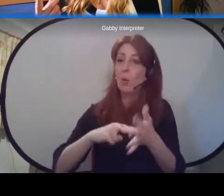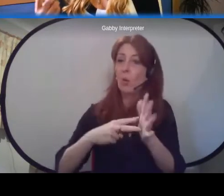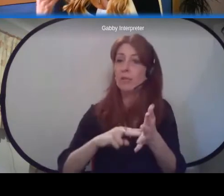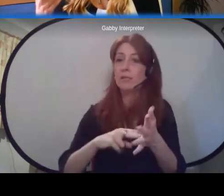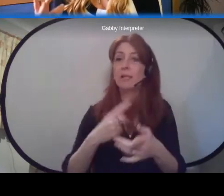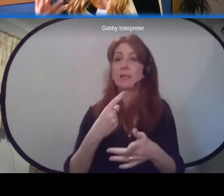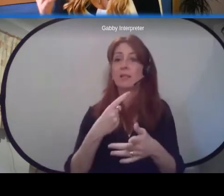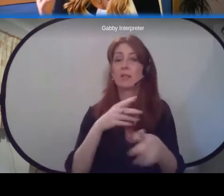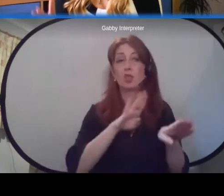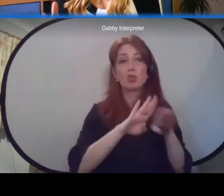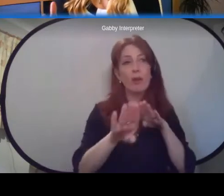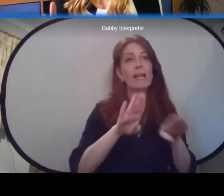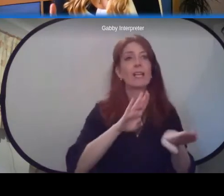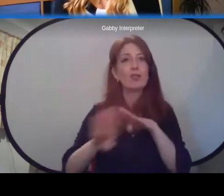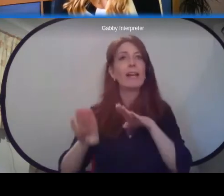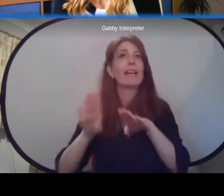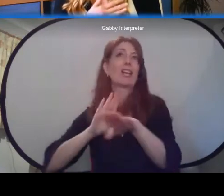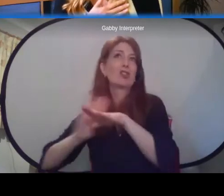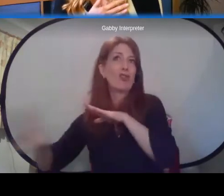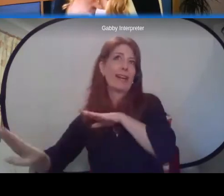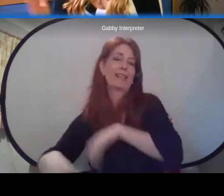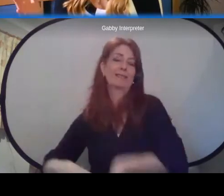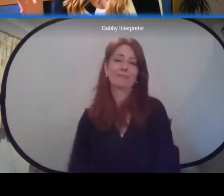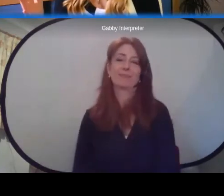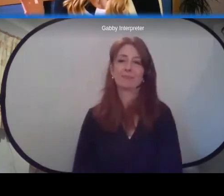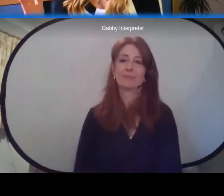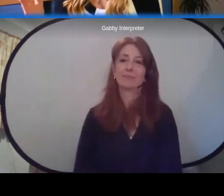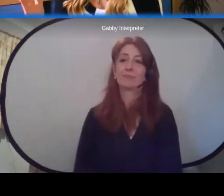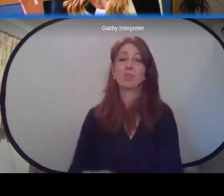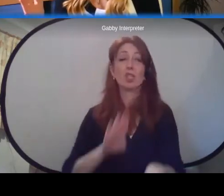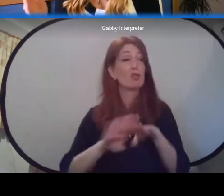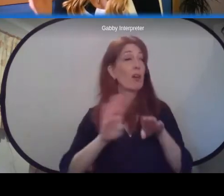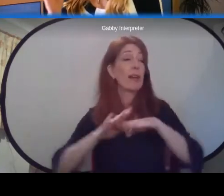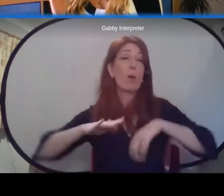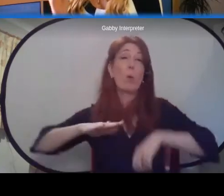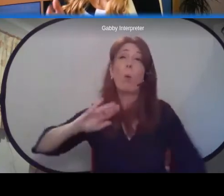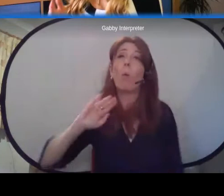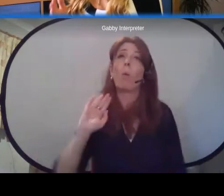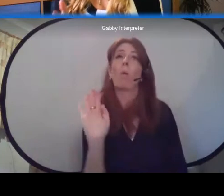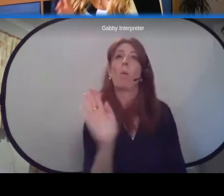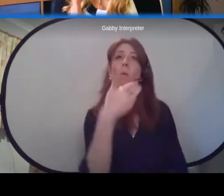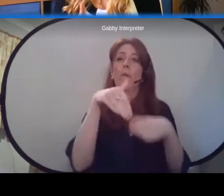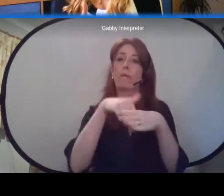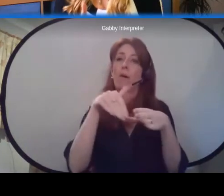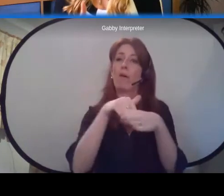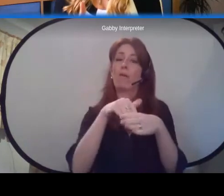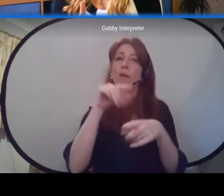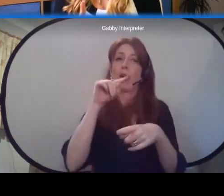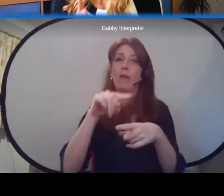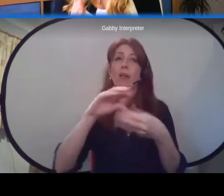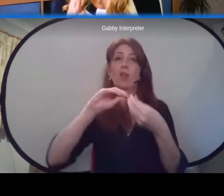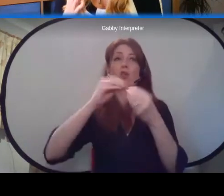is training and more training. Train absolutely everybody in the site, and then create an induction process so that when